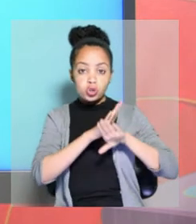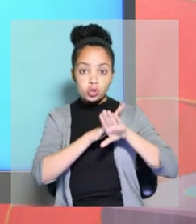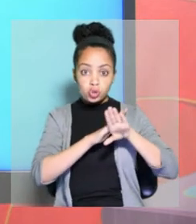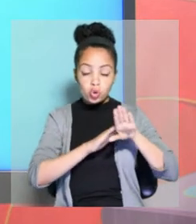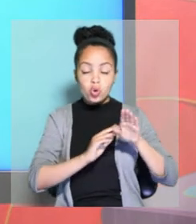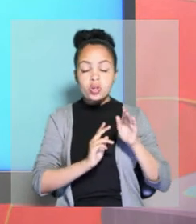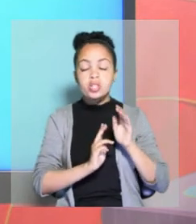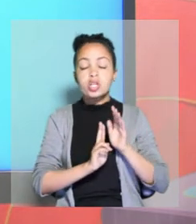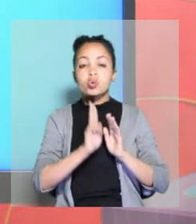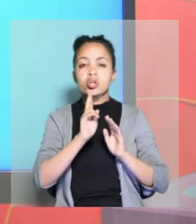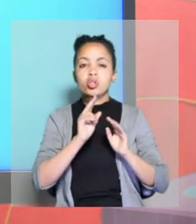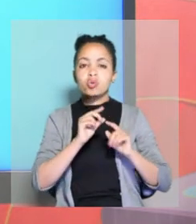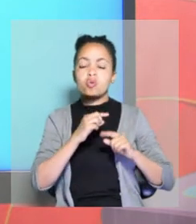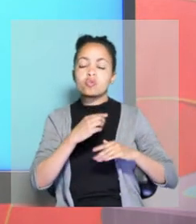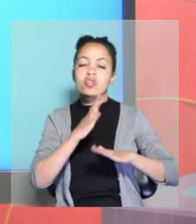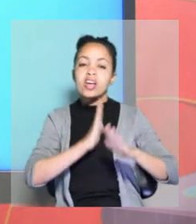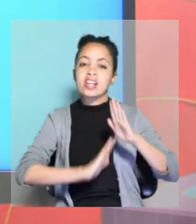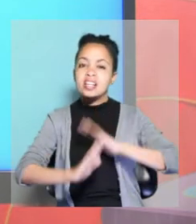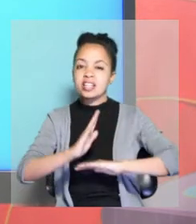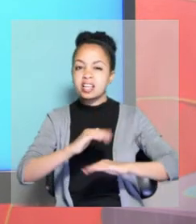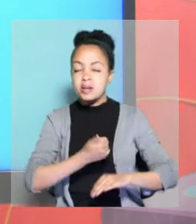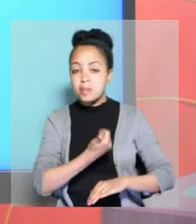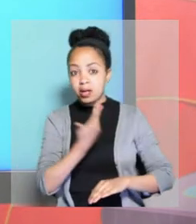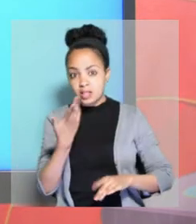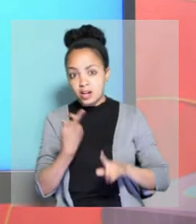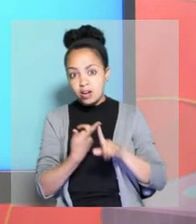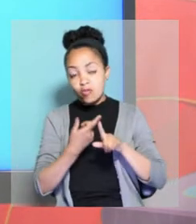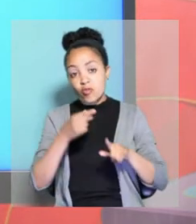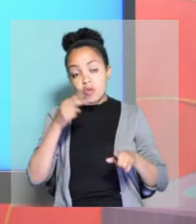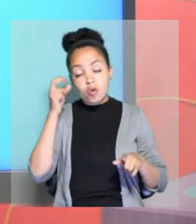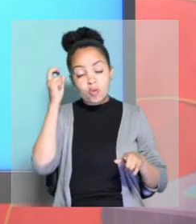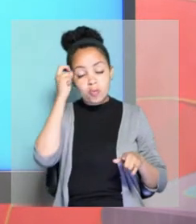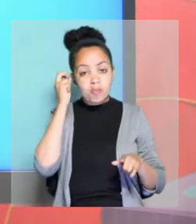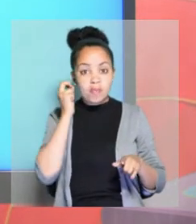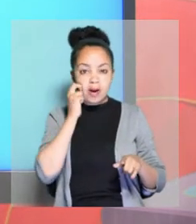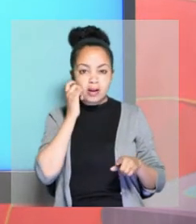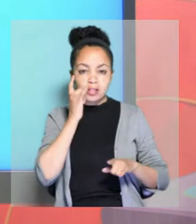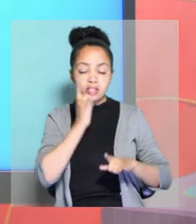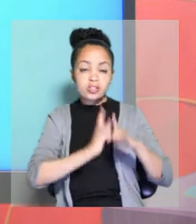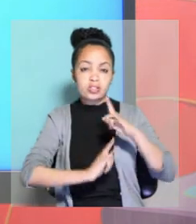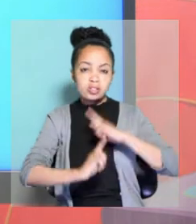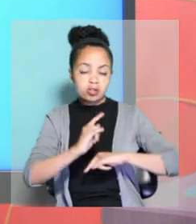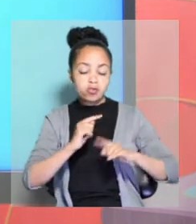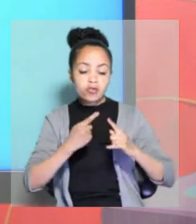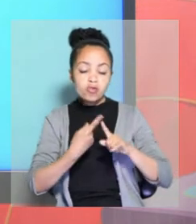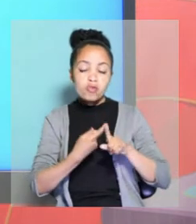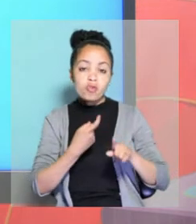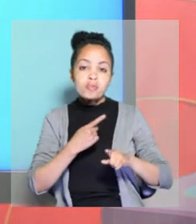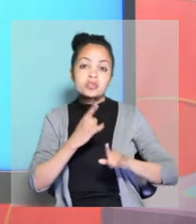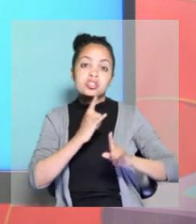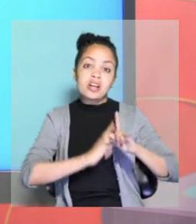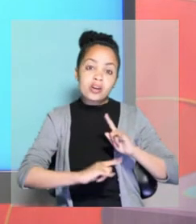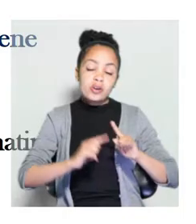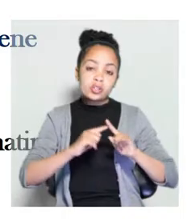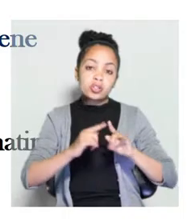of hereditary material, from parent to offspring, from generation to generation.